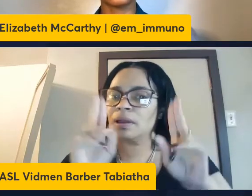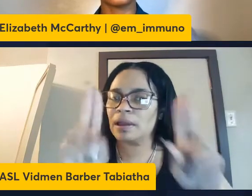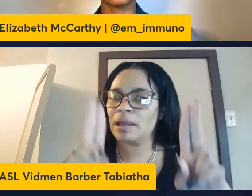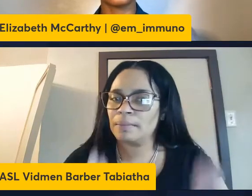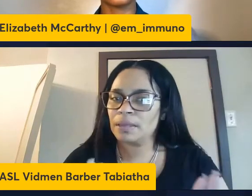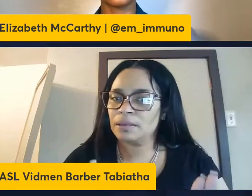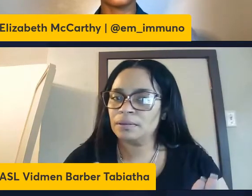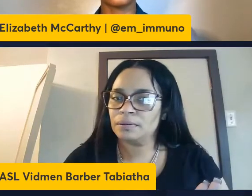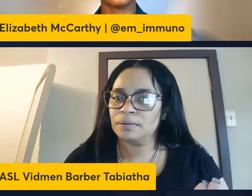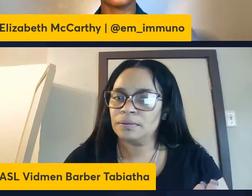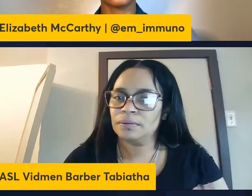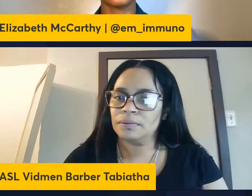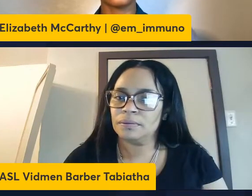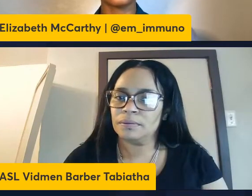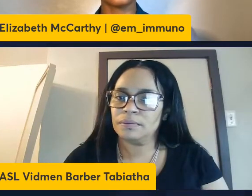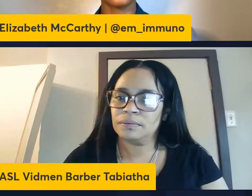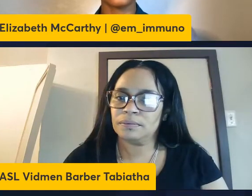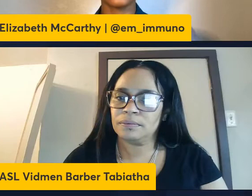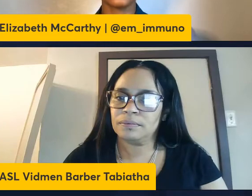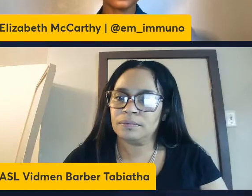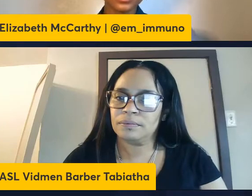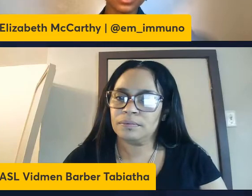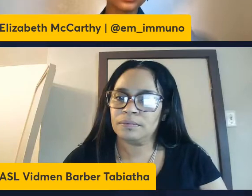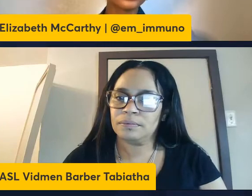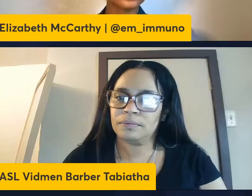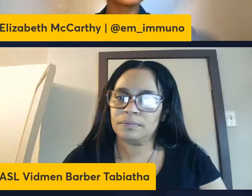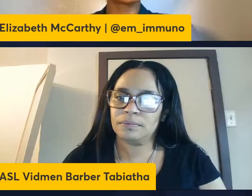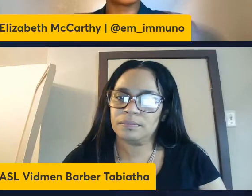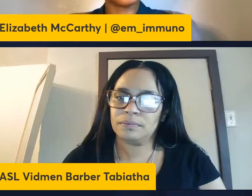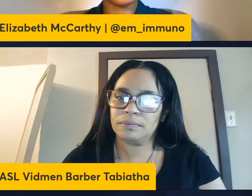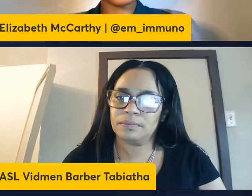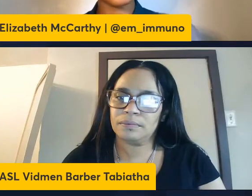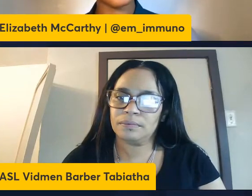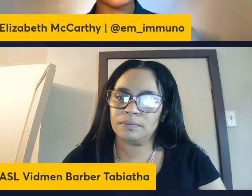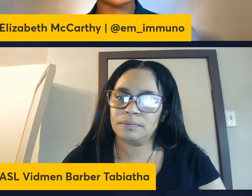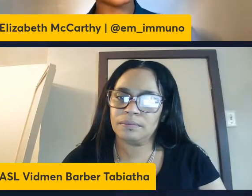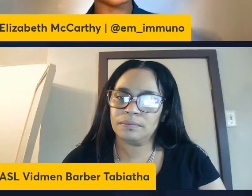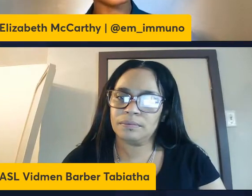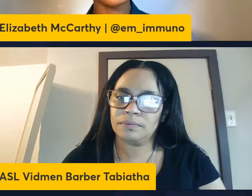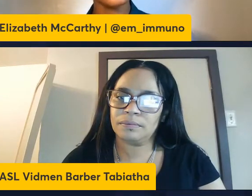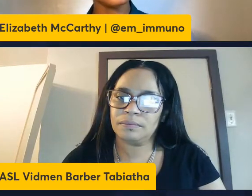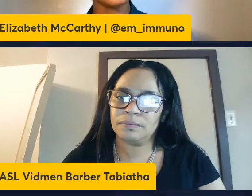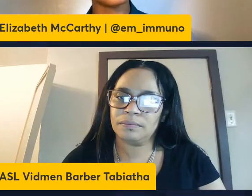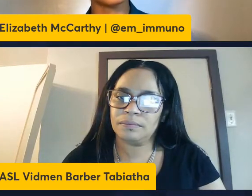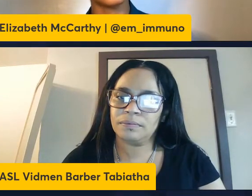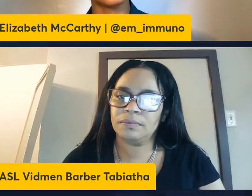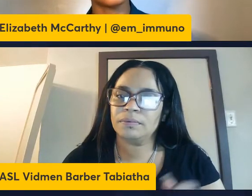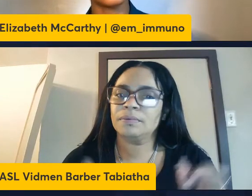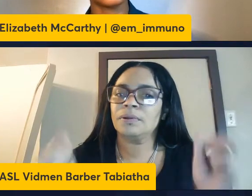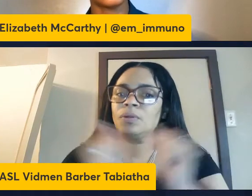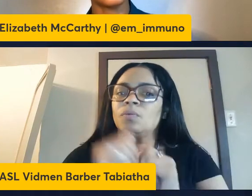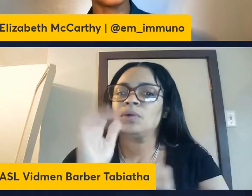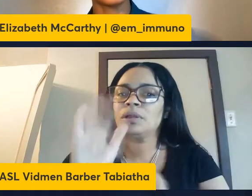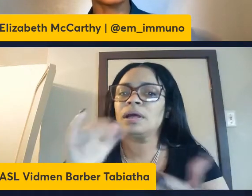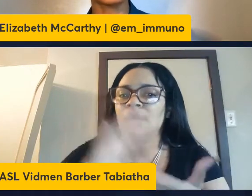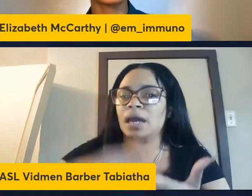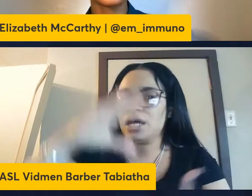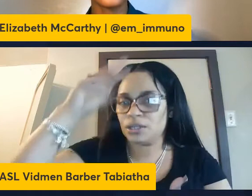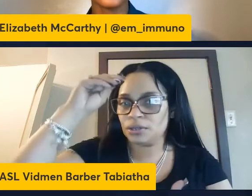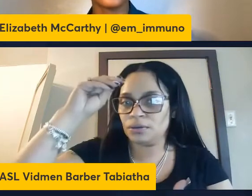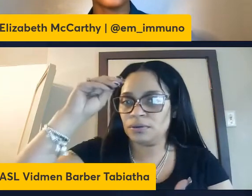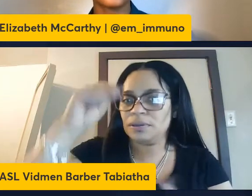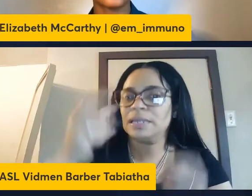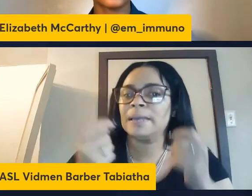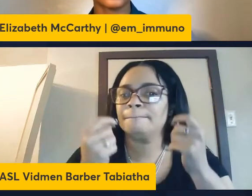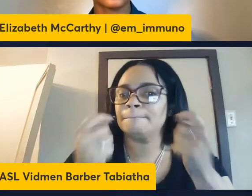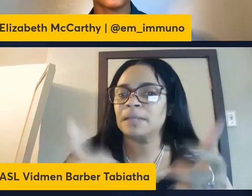the R Studio application. That's a lot more user-friendly and has a good user interface. And with Python, I learned Python immediately.